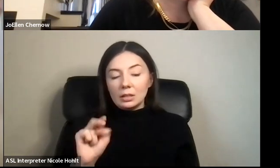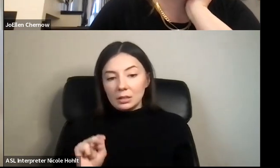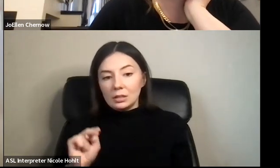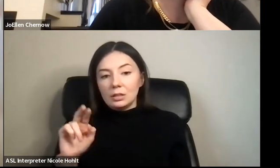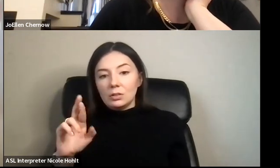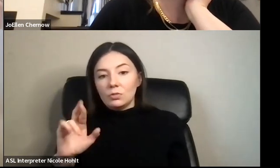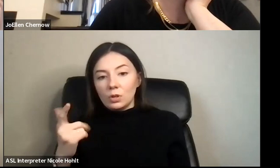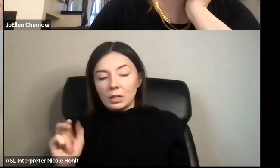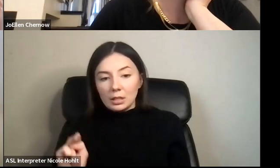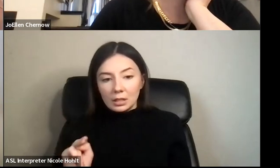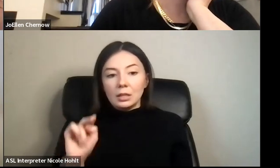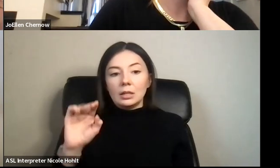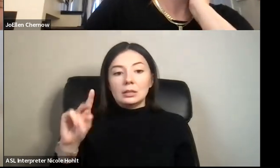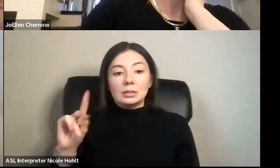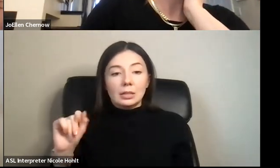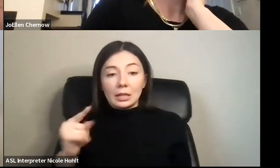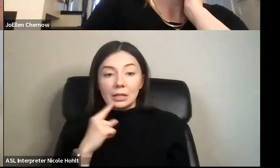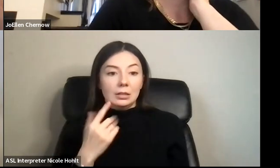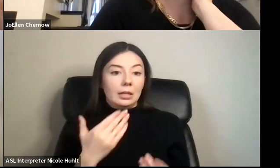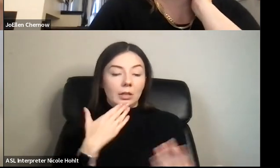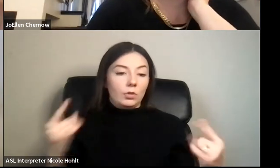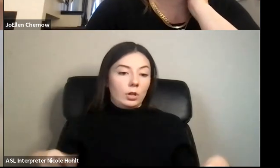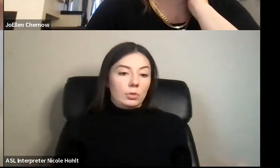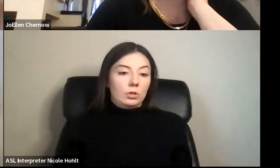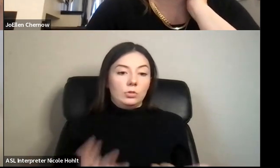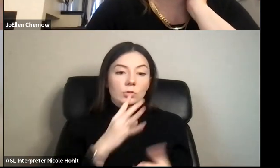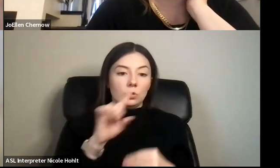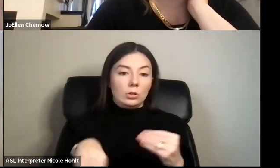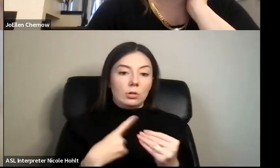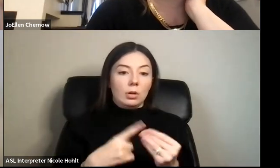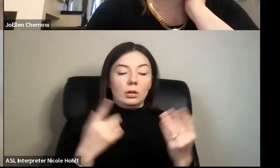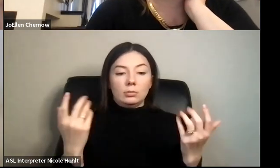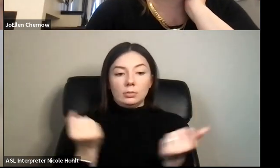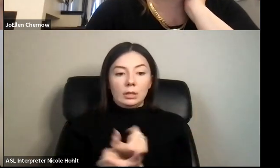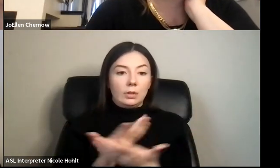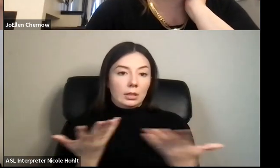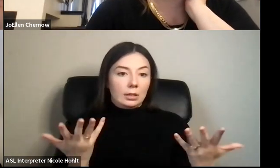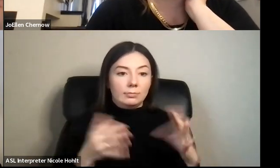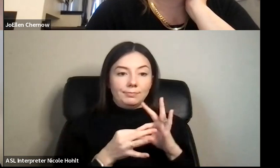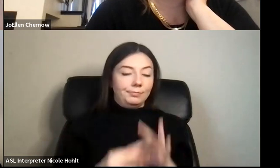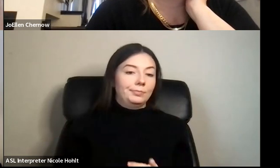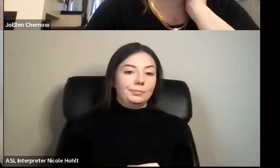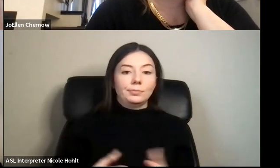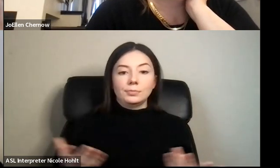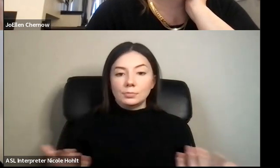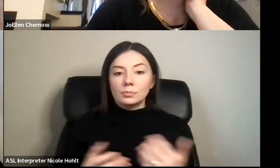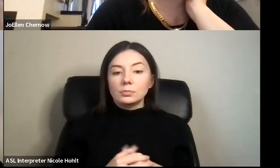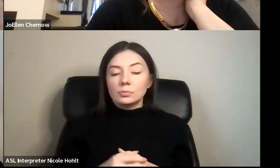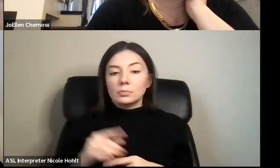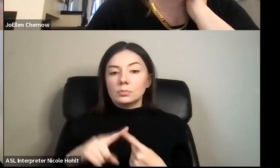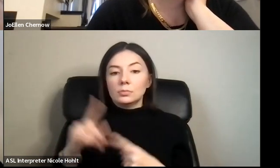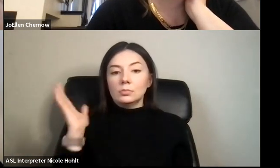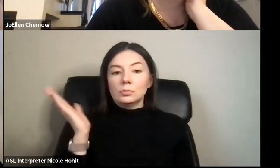if there's a document that was added to the chat that has more